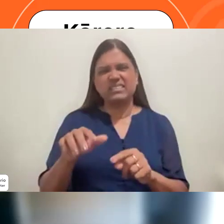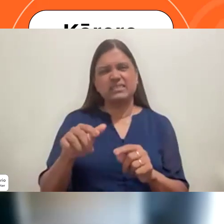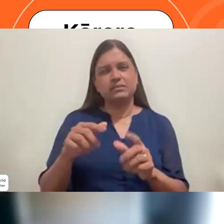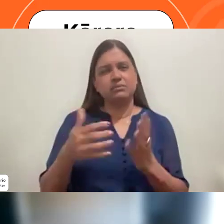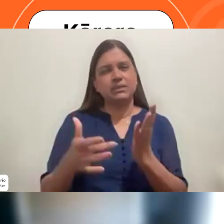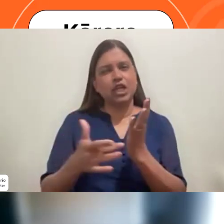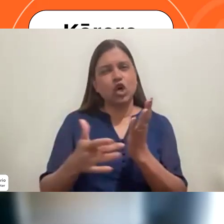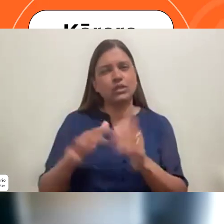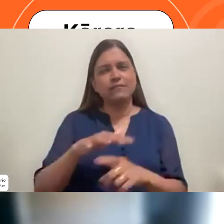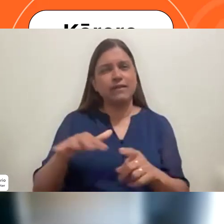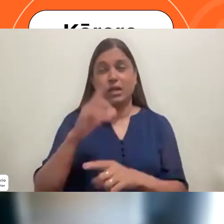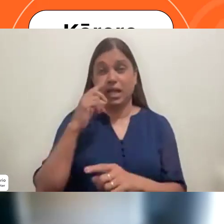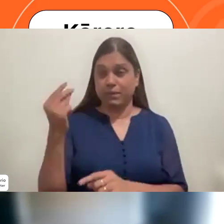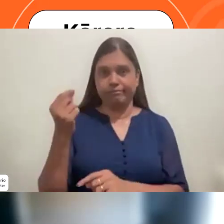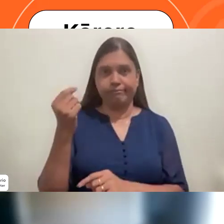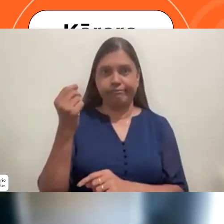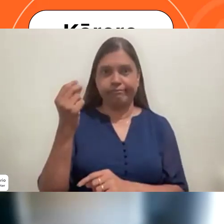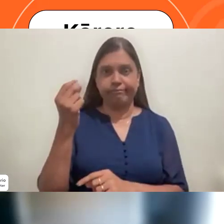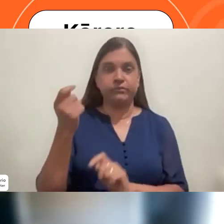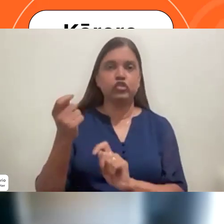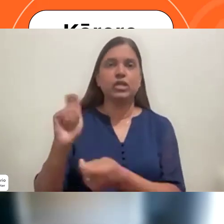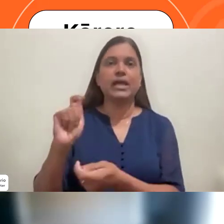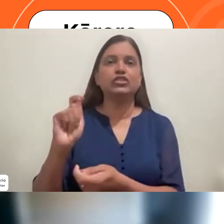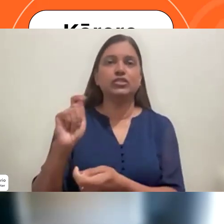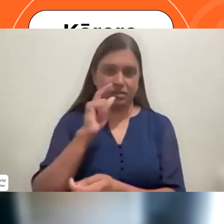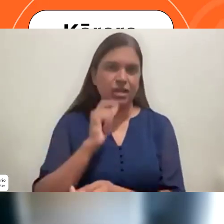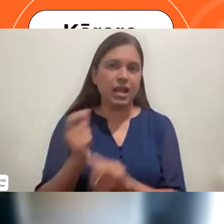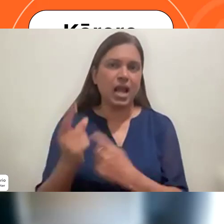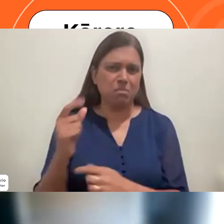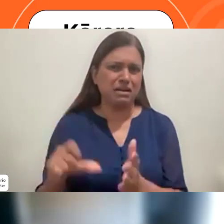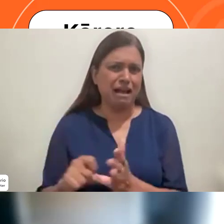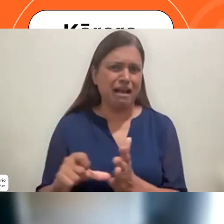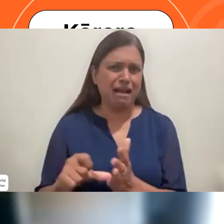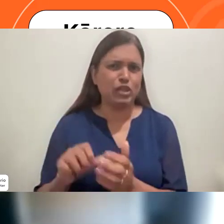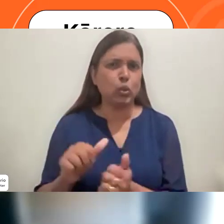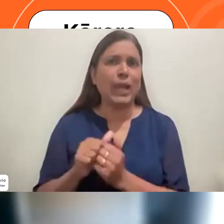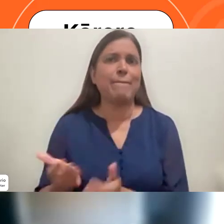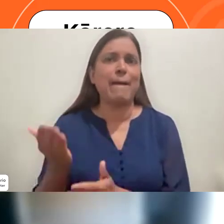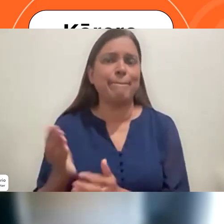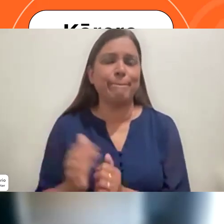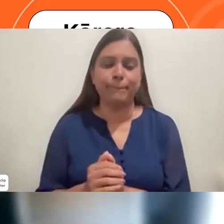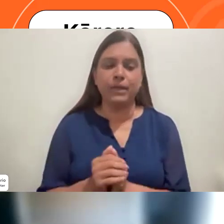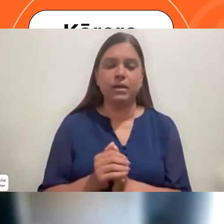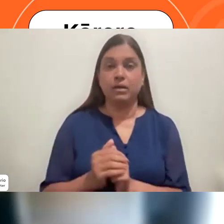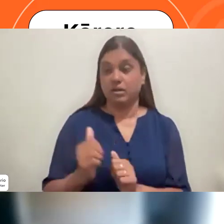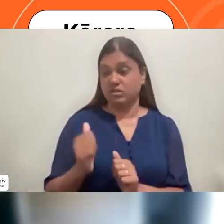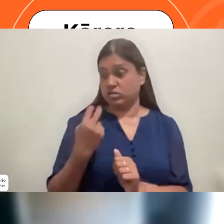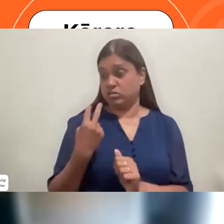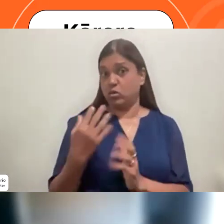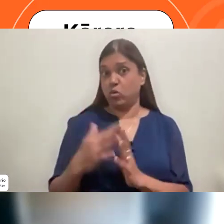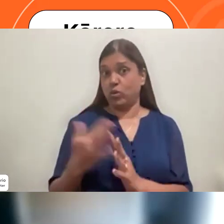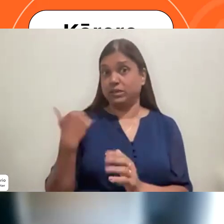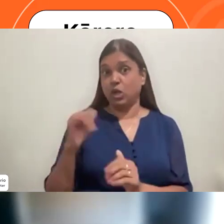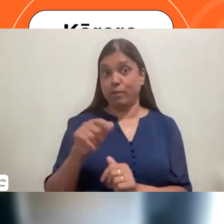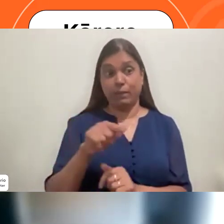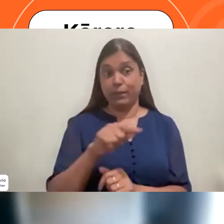progress that's going on. So just 2 weeks ago, there was a really, really big step up that people may not have noticed with